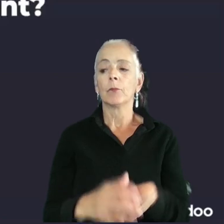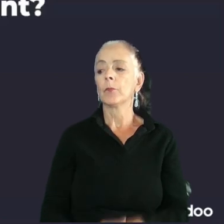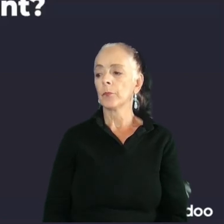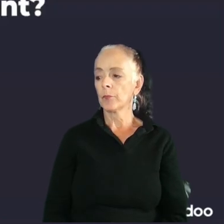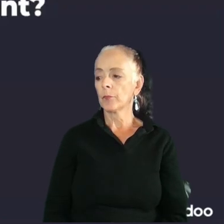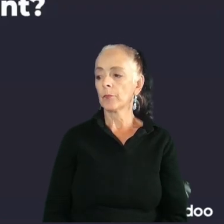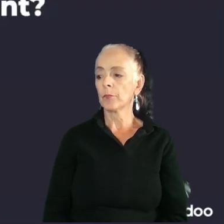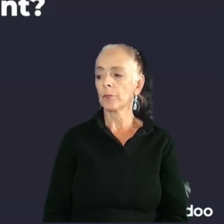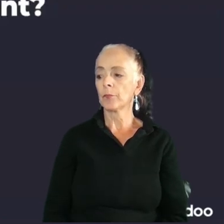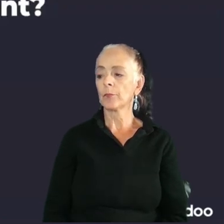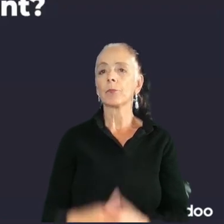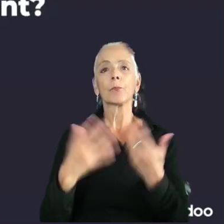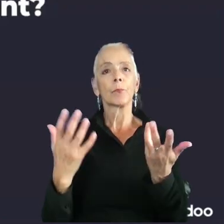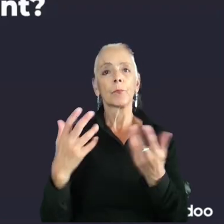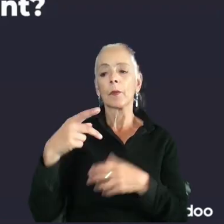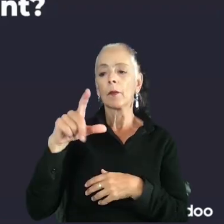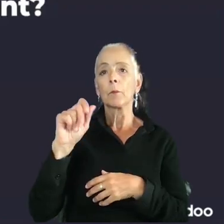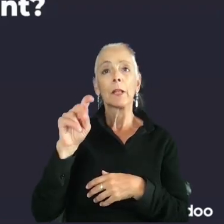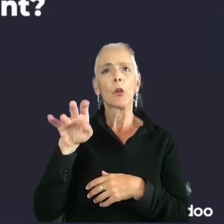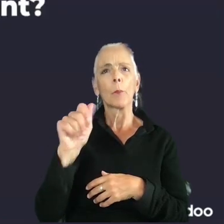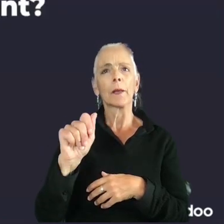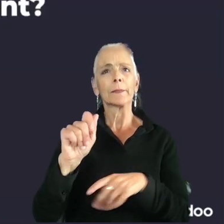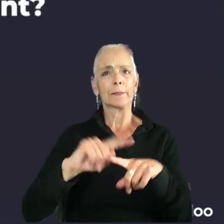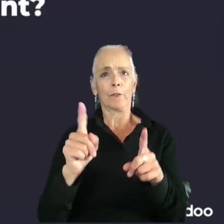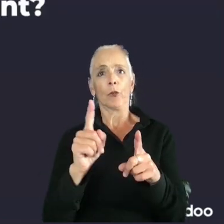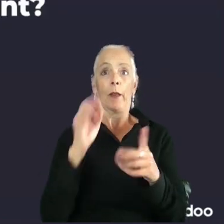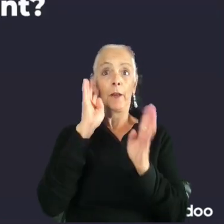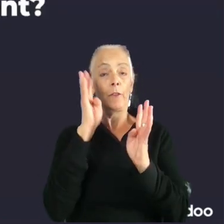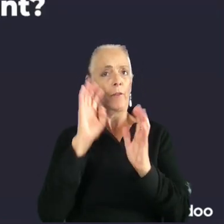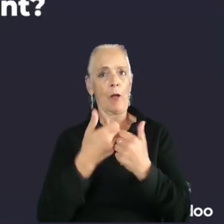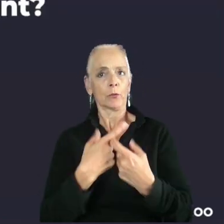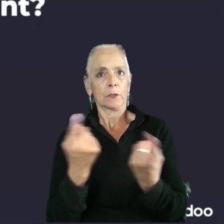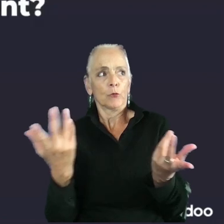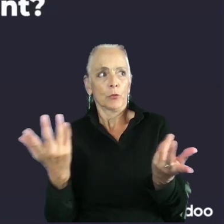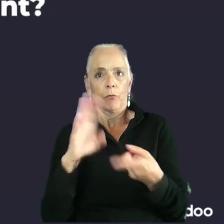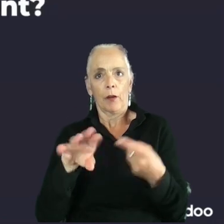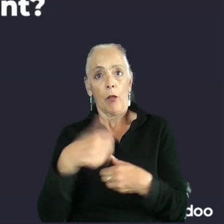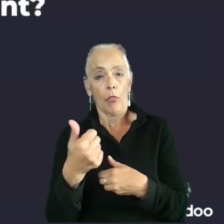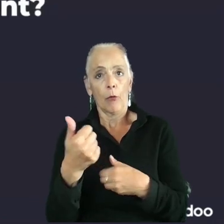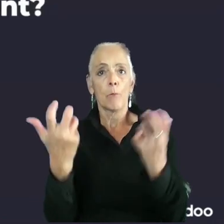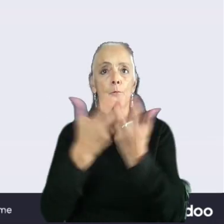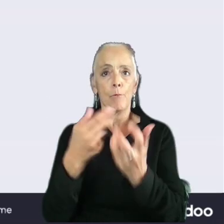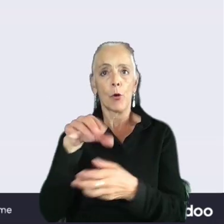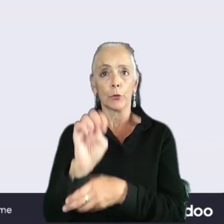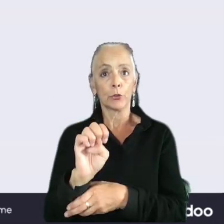So in what ways is Plantopia different and innovative compared to the other merge games?